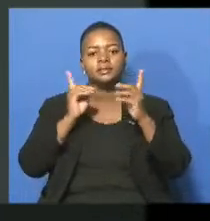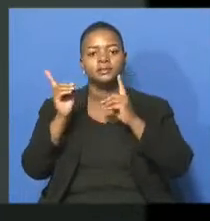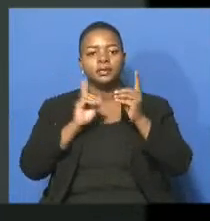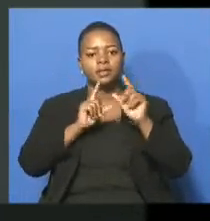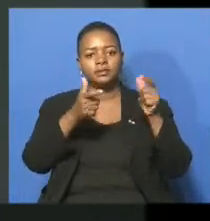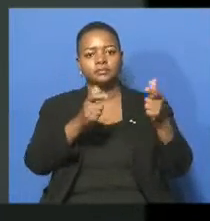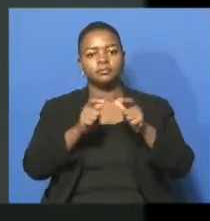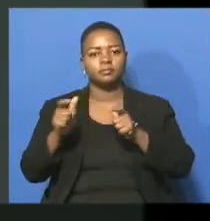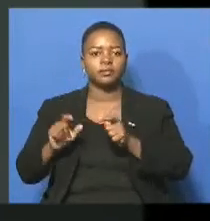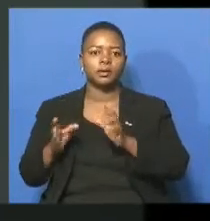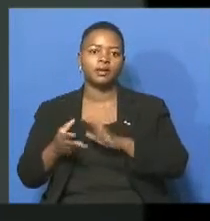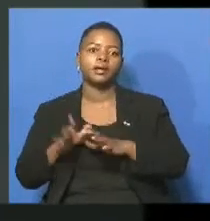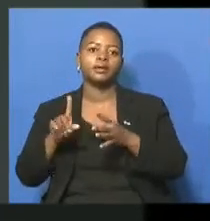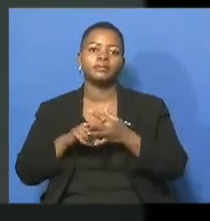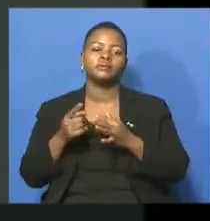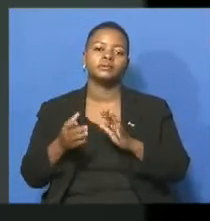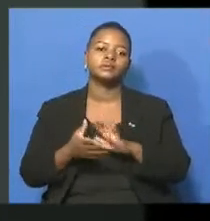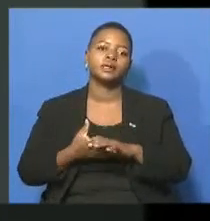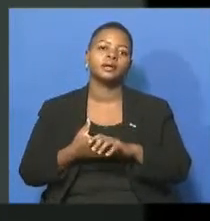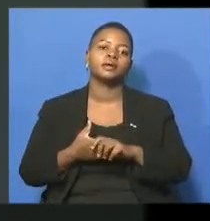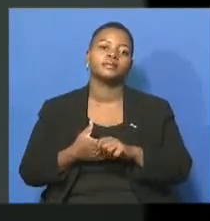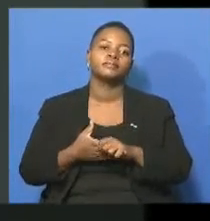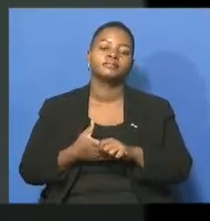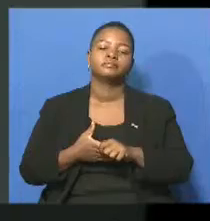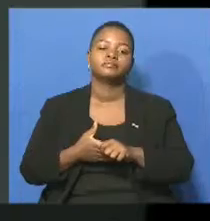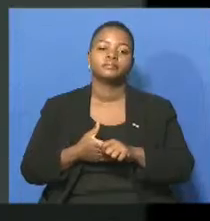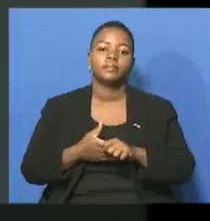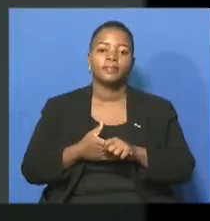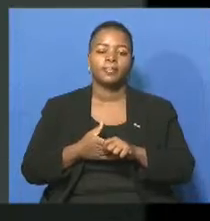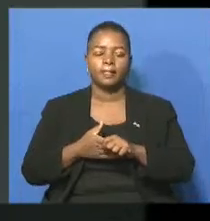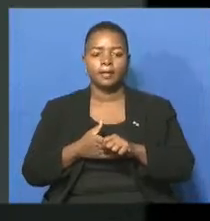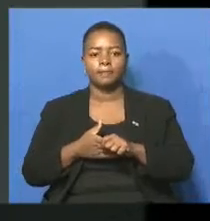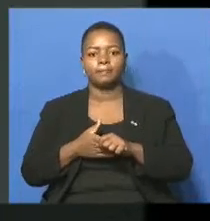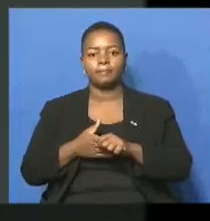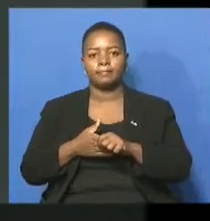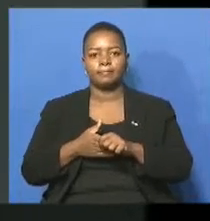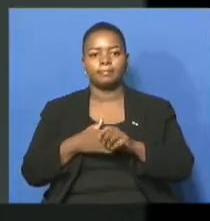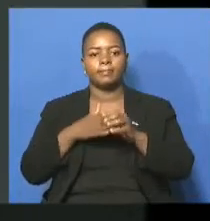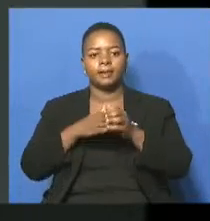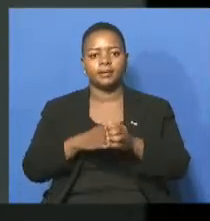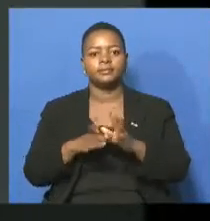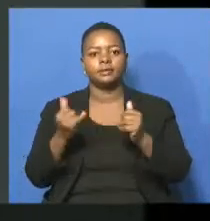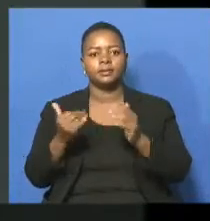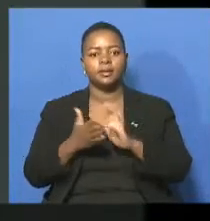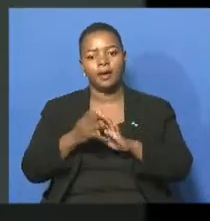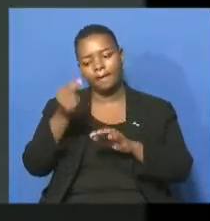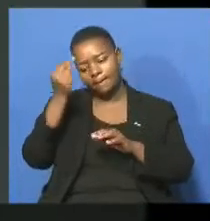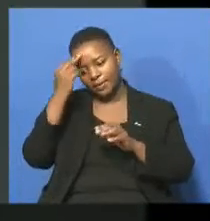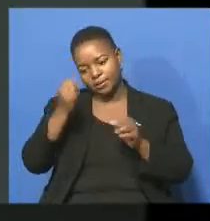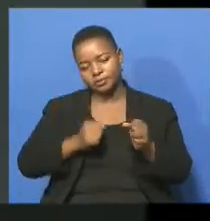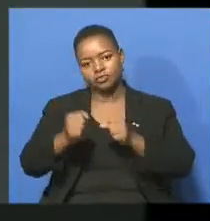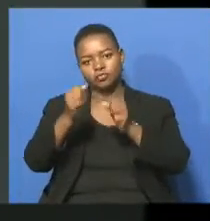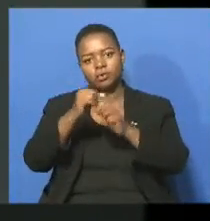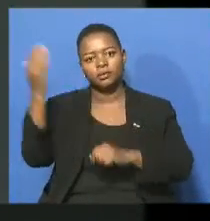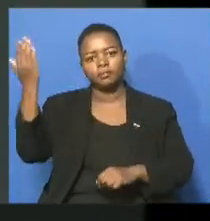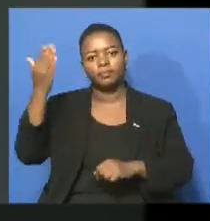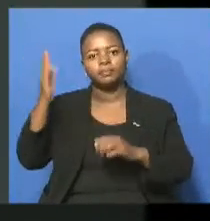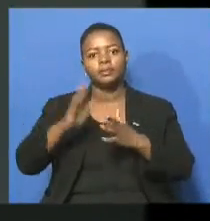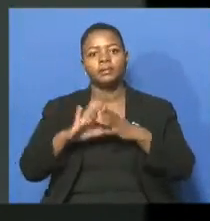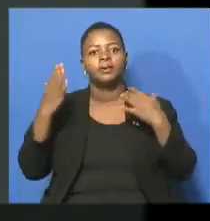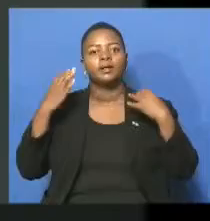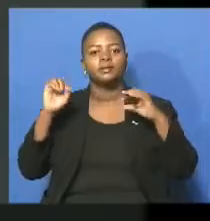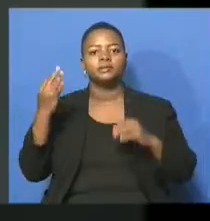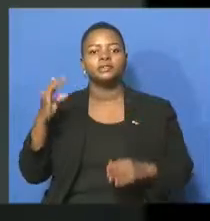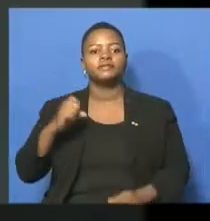we'll introduce you to your moderator in due course. Until then, without further ado, Policing Strategies, a presentation by the Chief